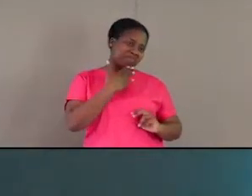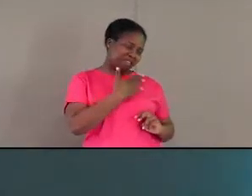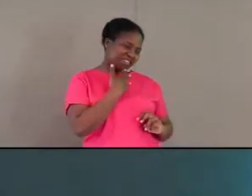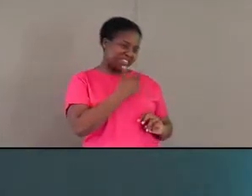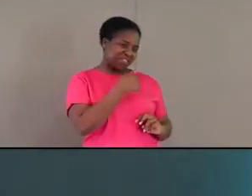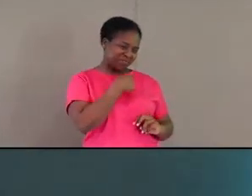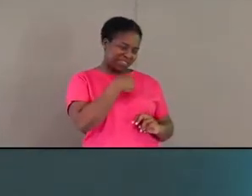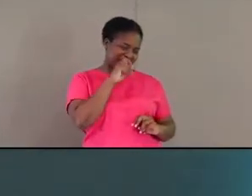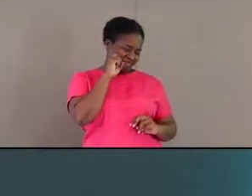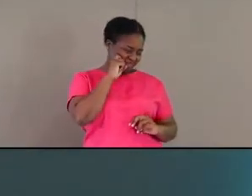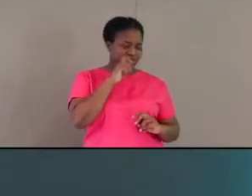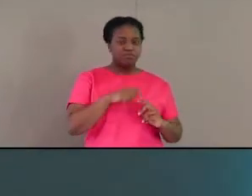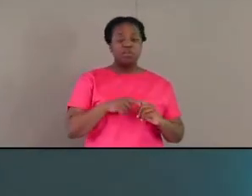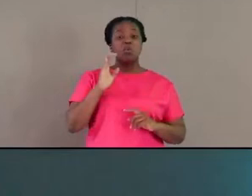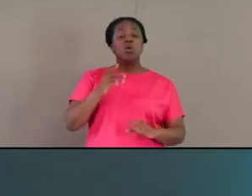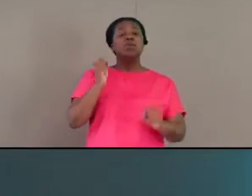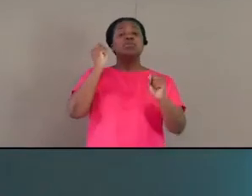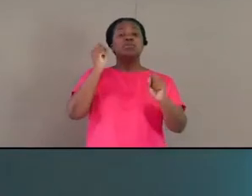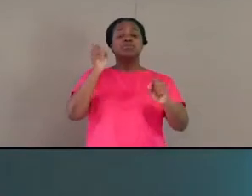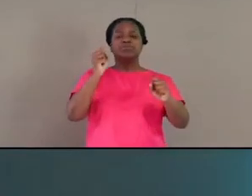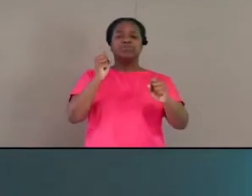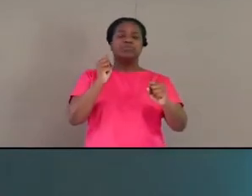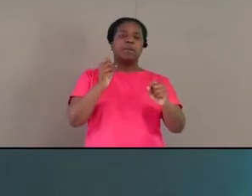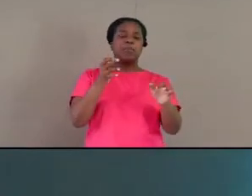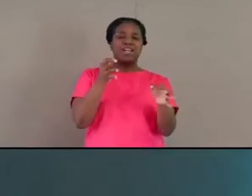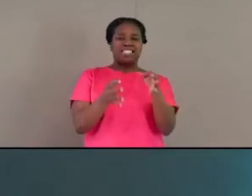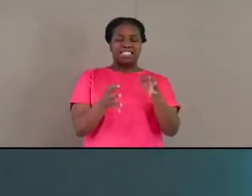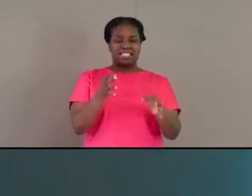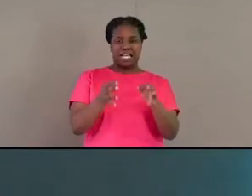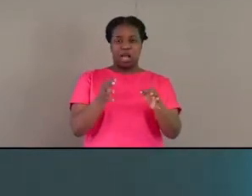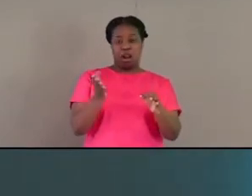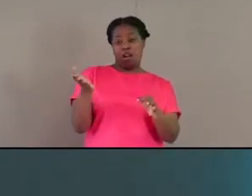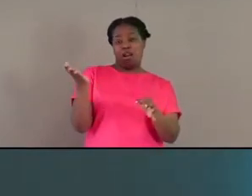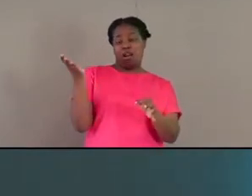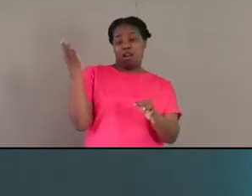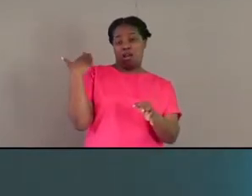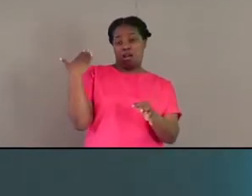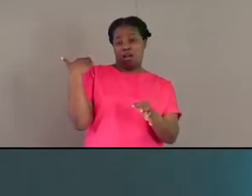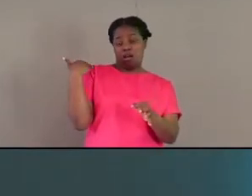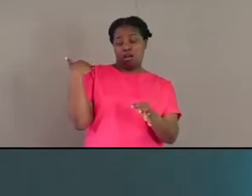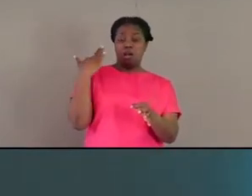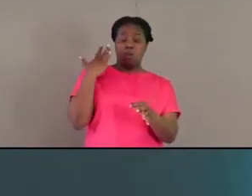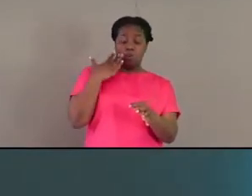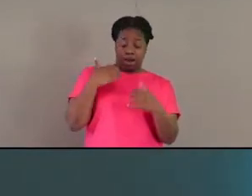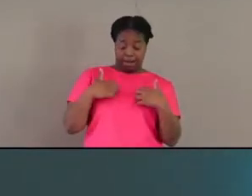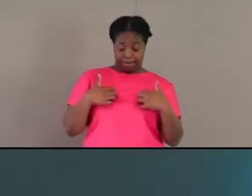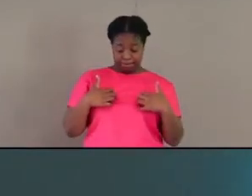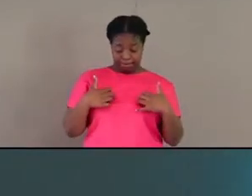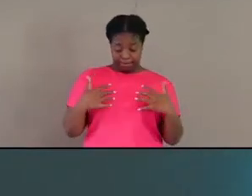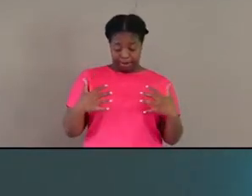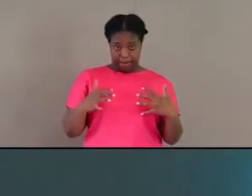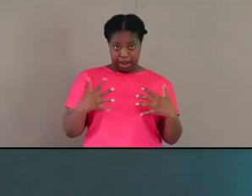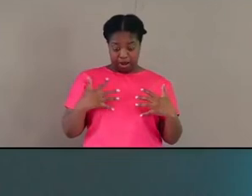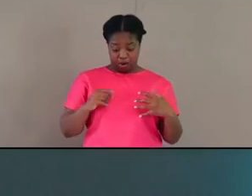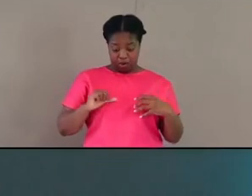So we're going to tell you a bit about the political landscape at the time of the CI's birth and design.